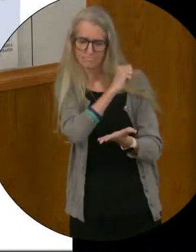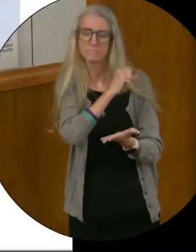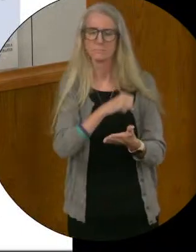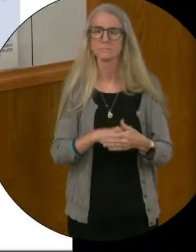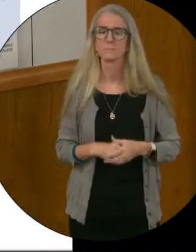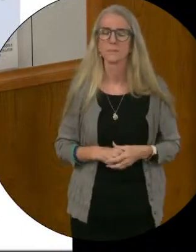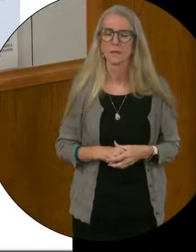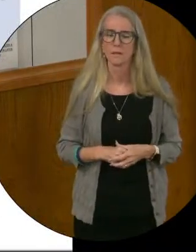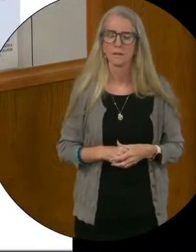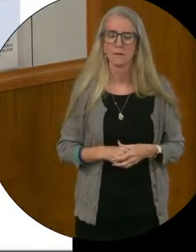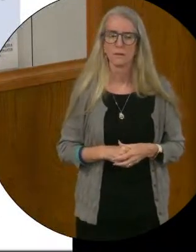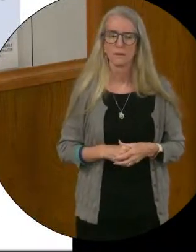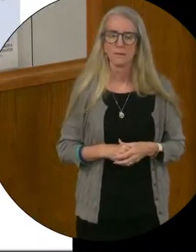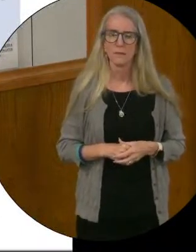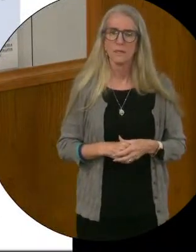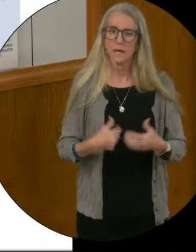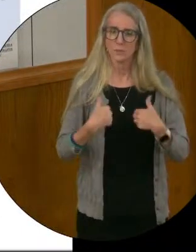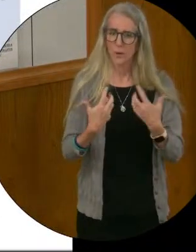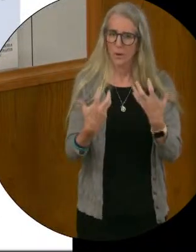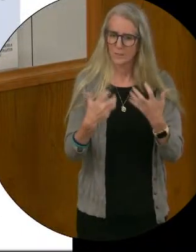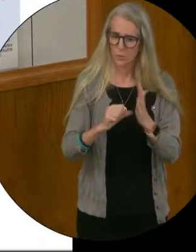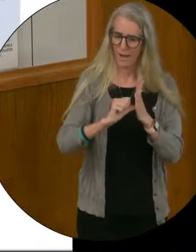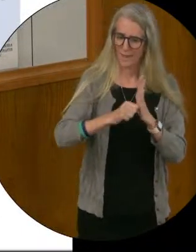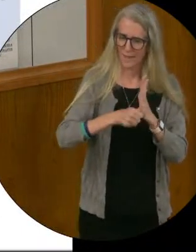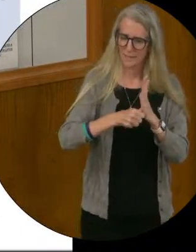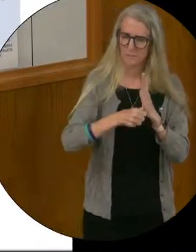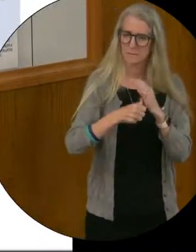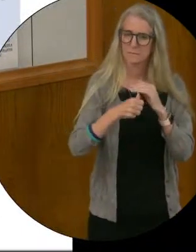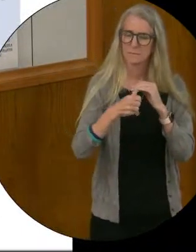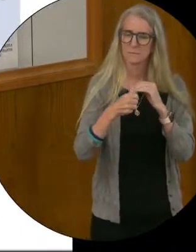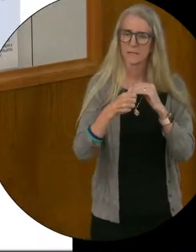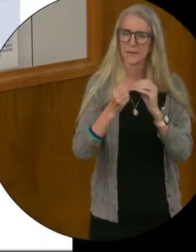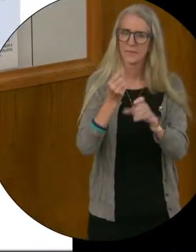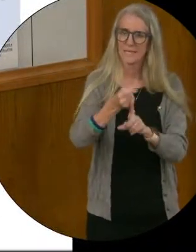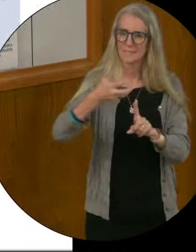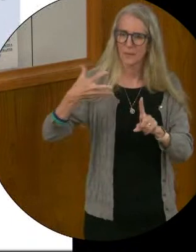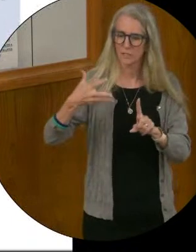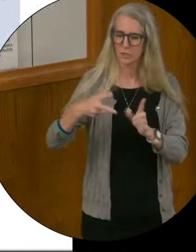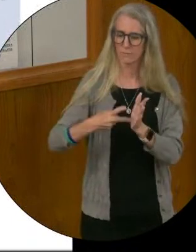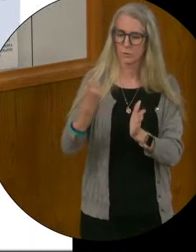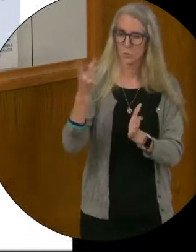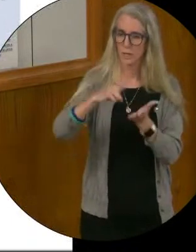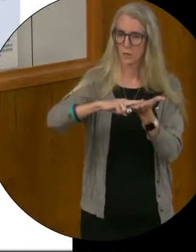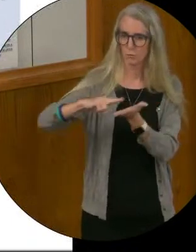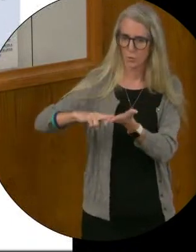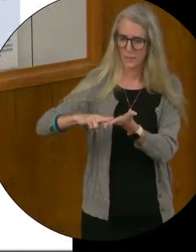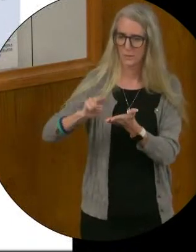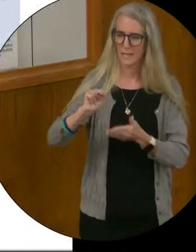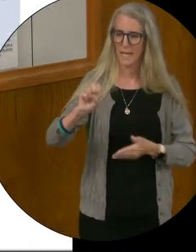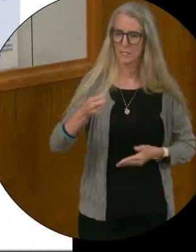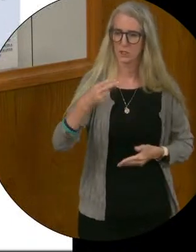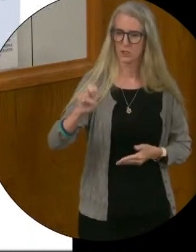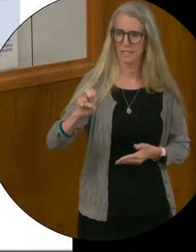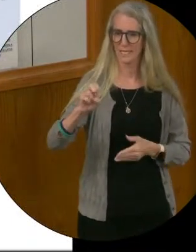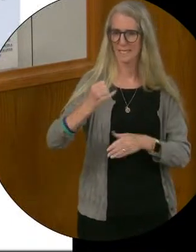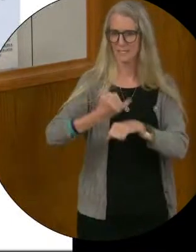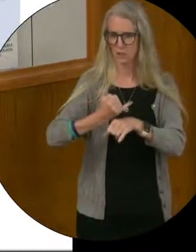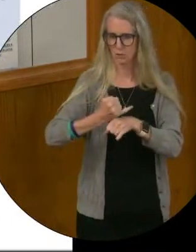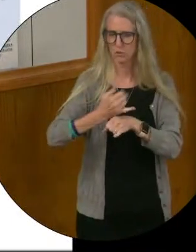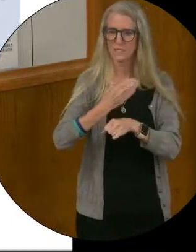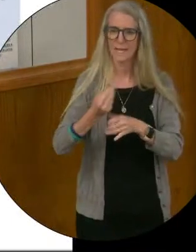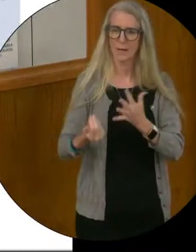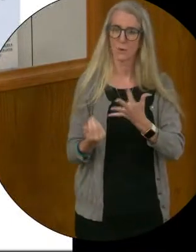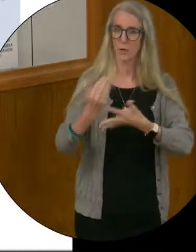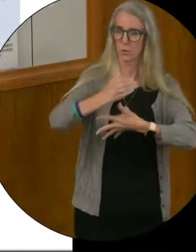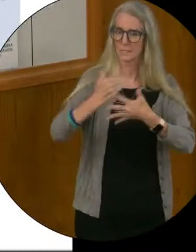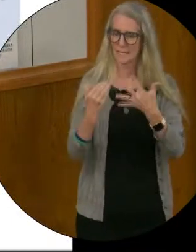So I wanted to highlight the expansion of dual enrollment partnerships with NC institutions and our prioritization